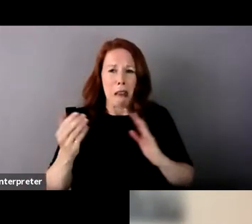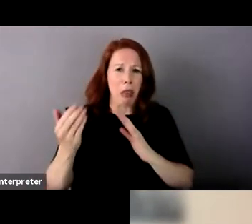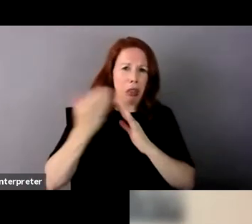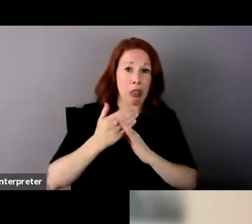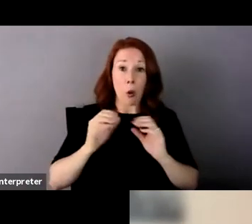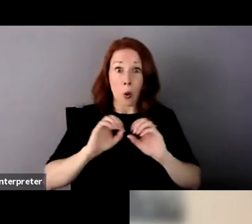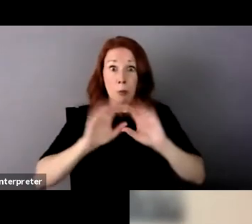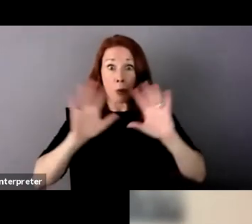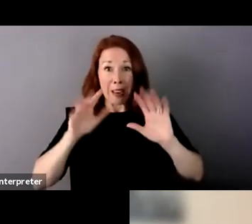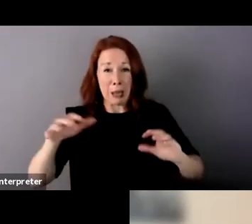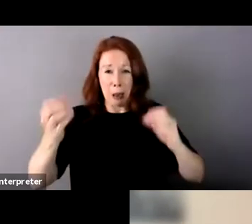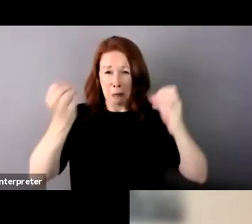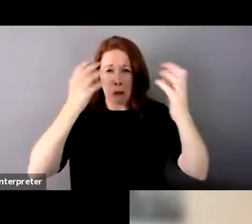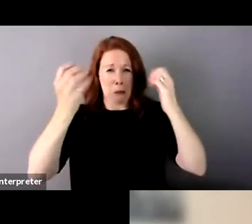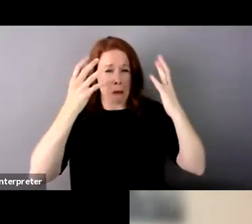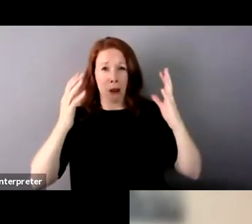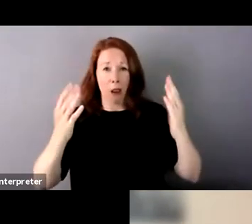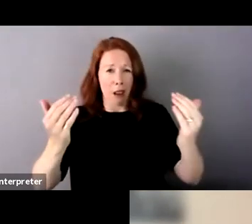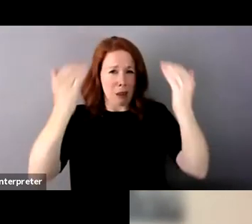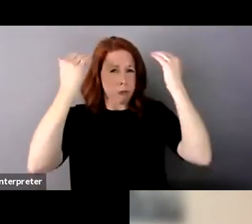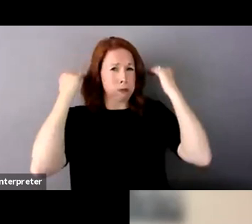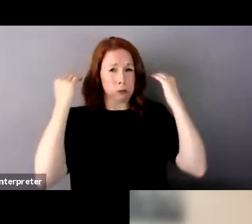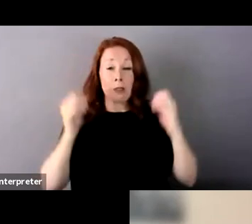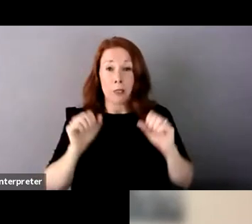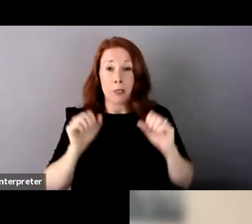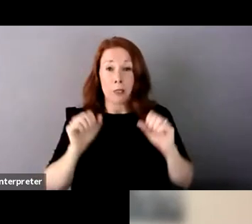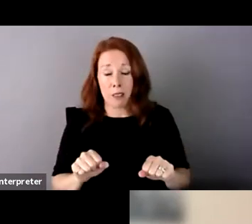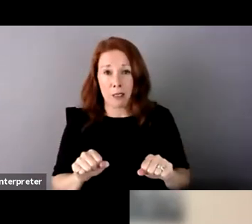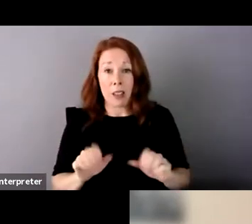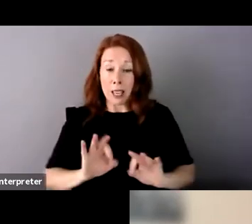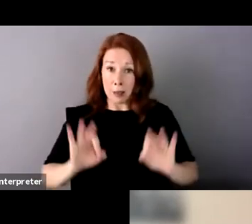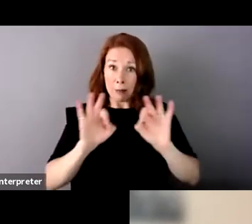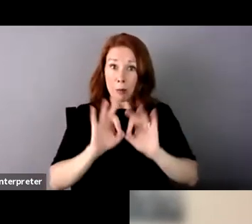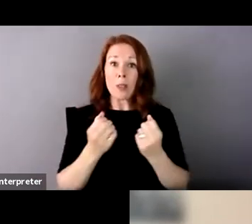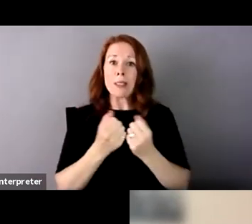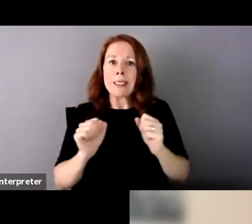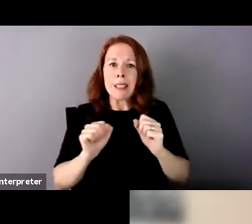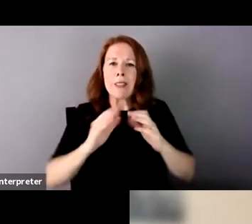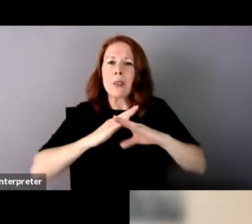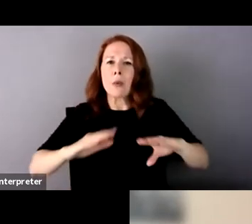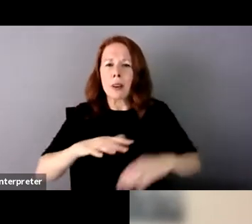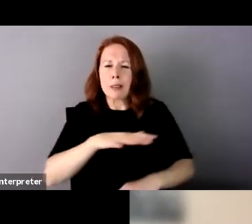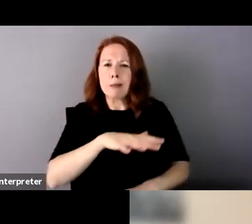bright space. And that can be a really overwhelming experience. So having somewhere kind of quiet,